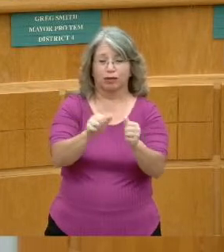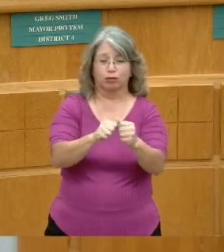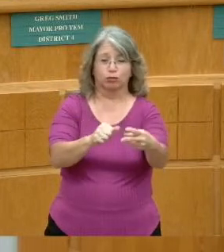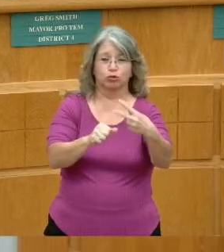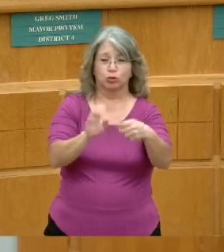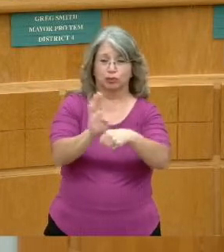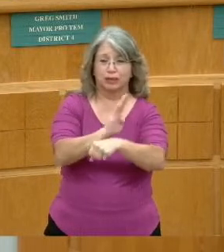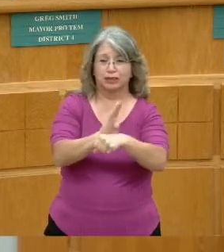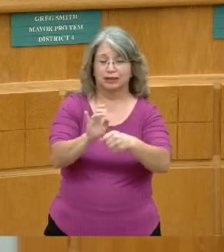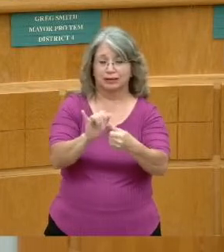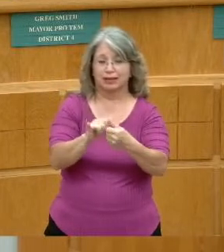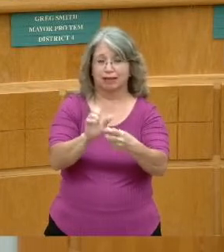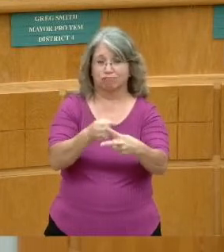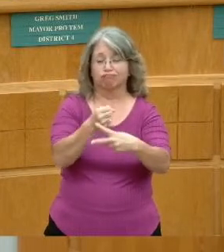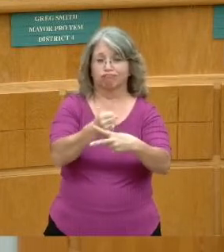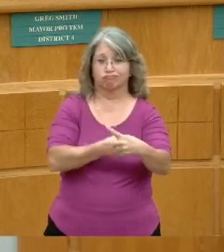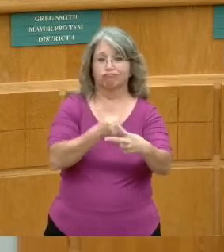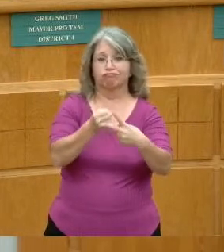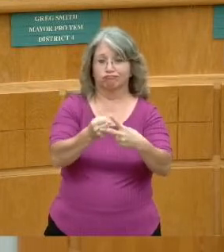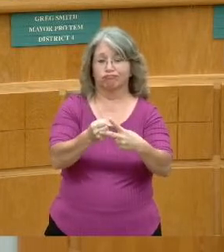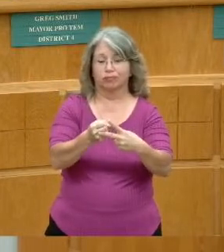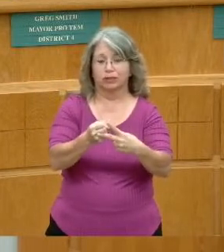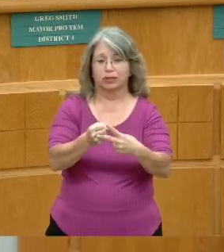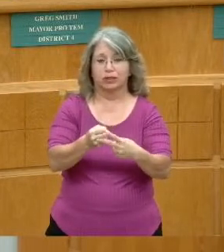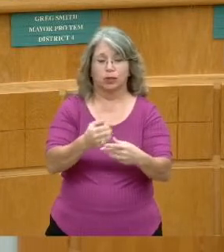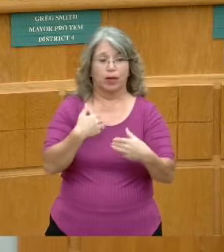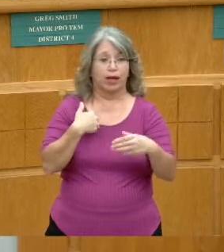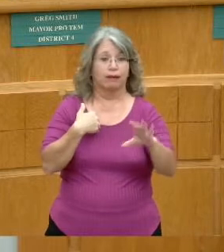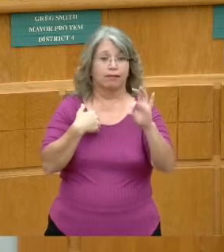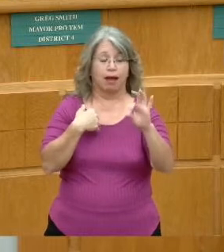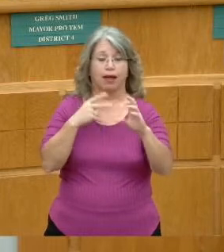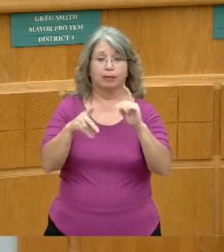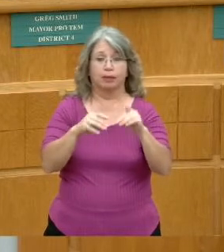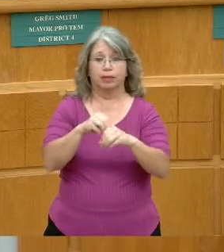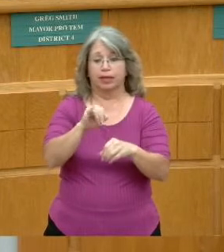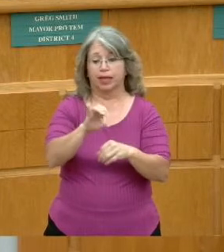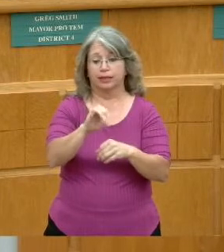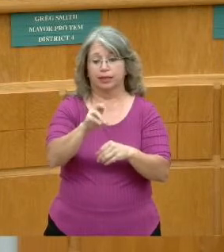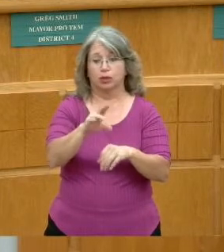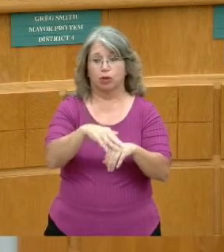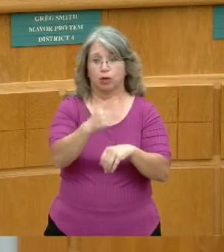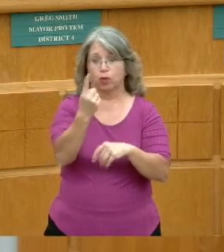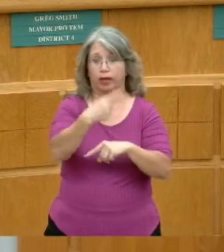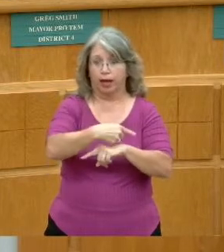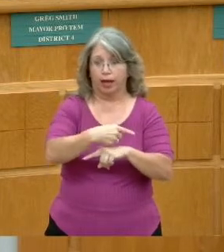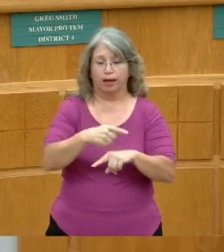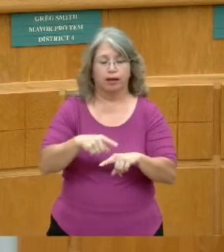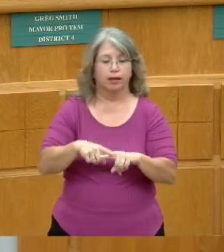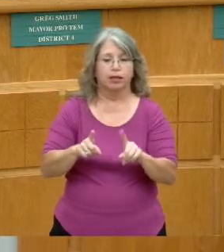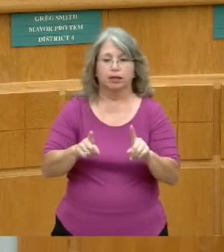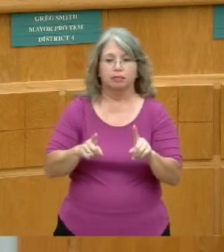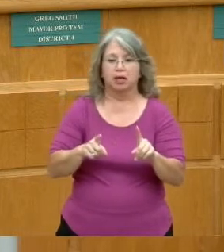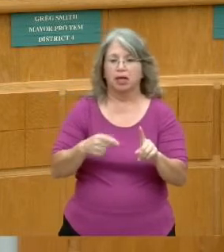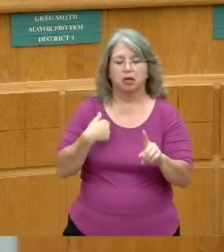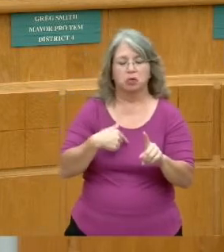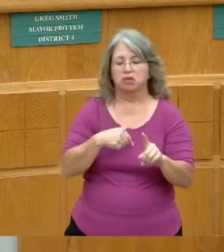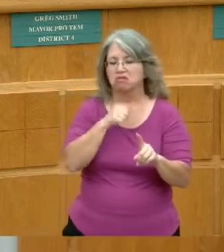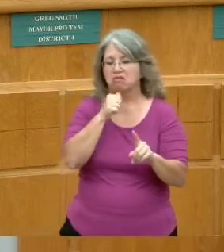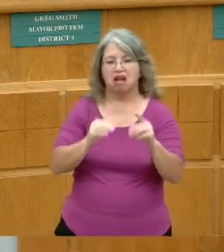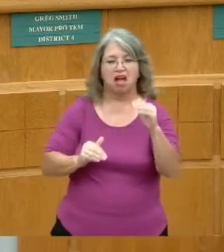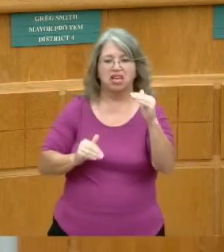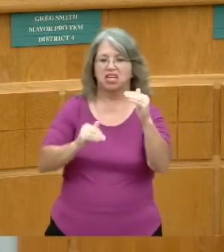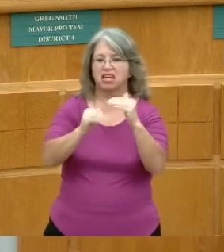about 9 people in the ICU on one day. But we haven't come near the capacity, which is estimated to